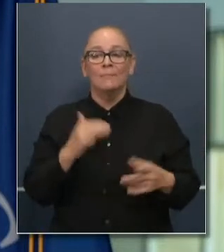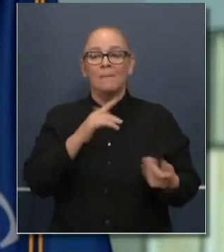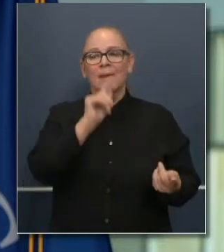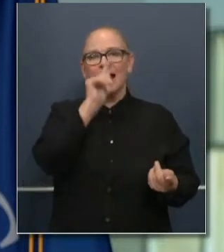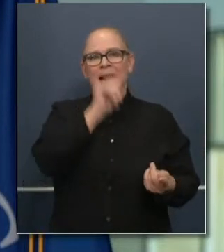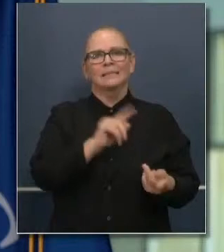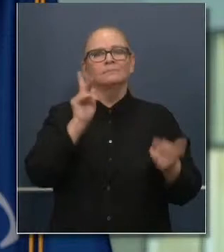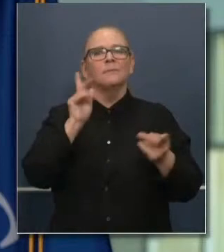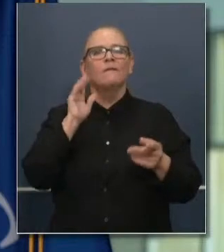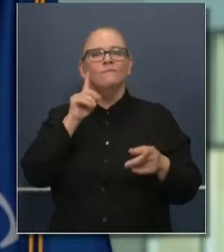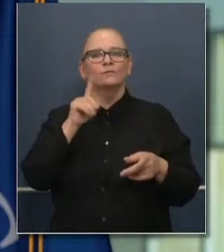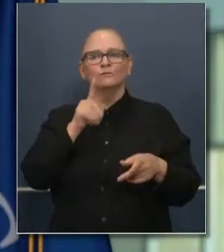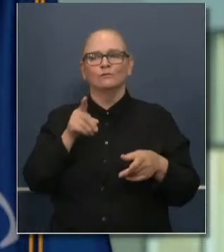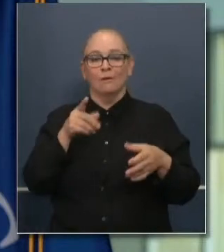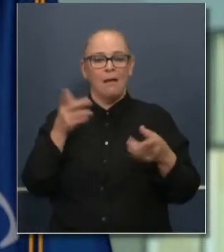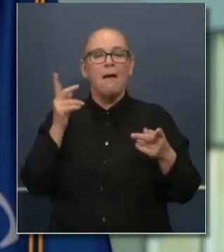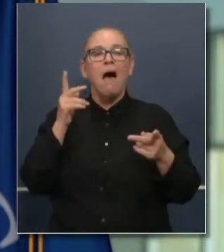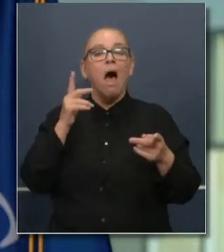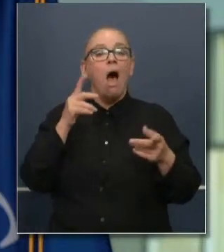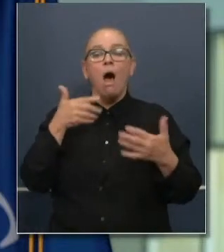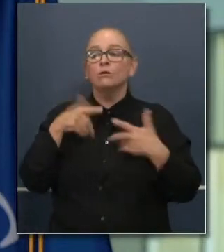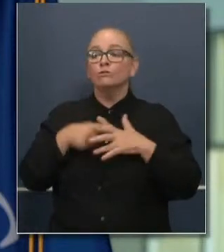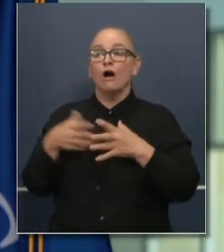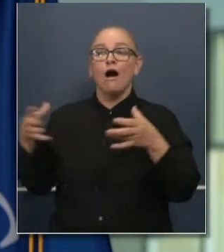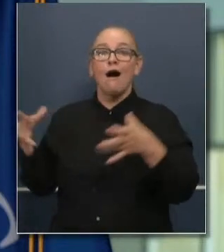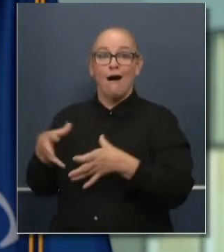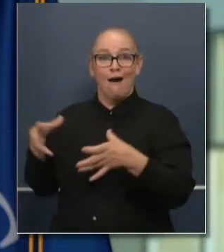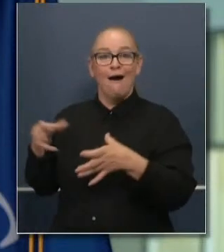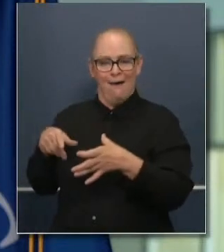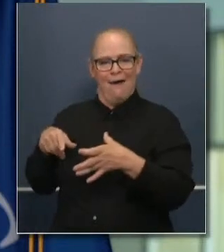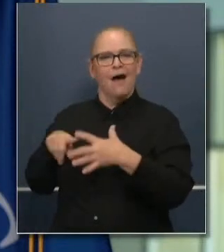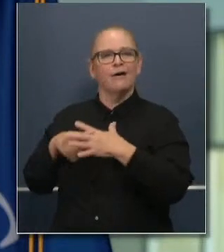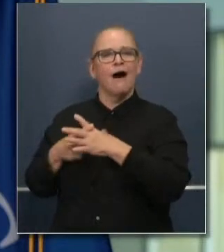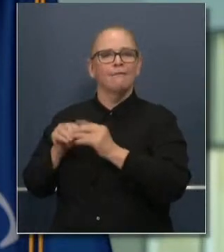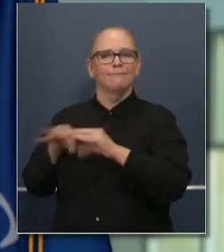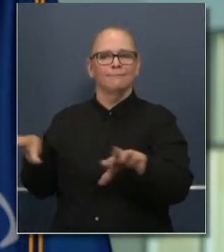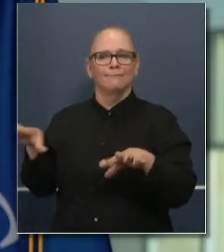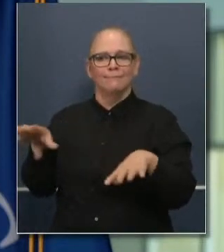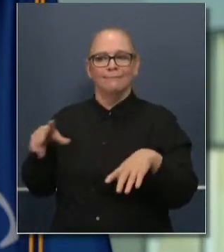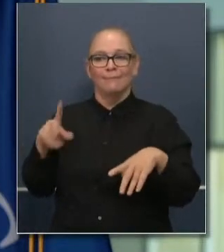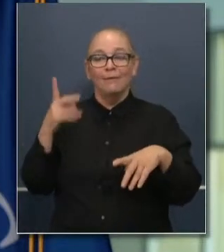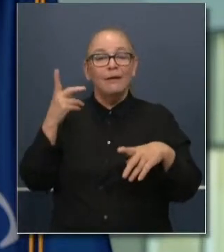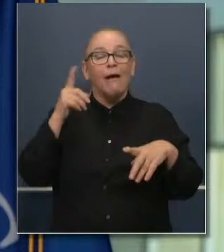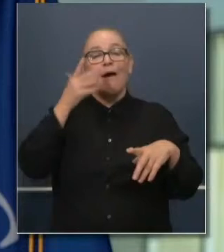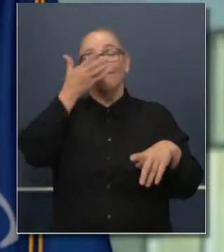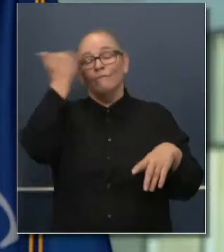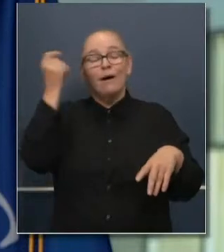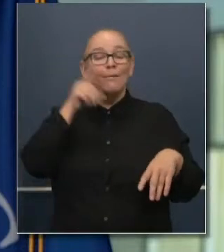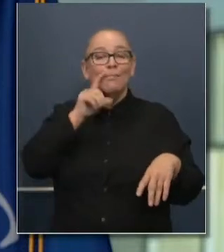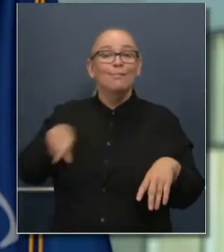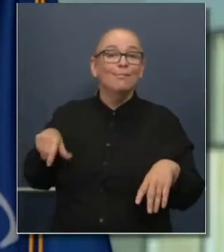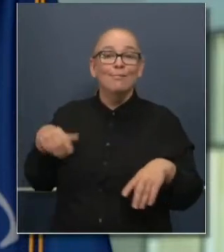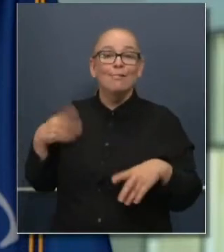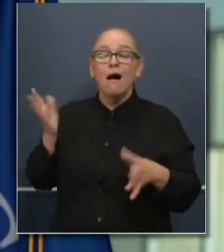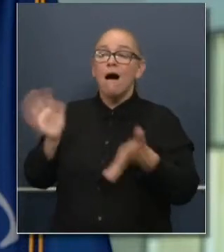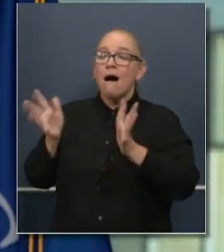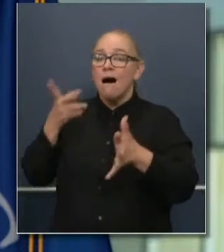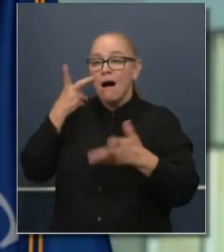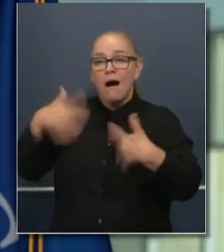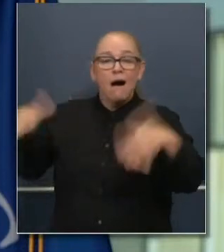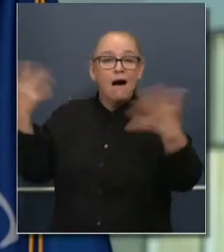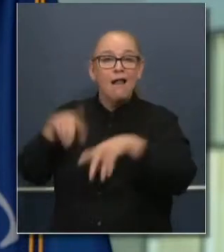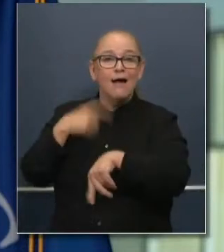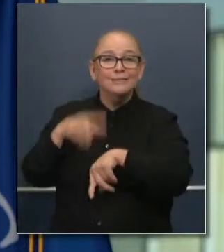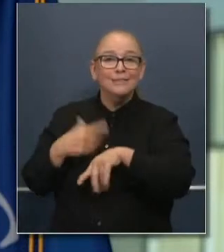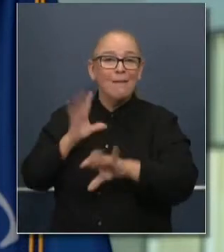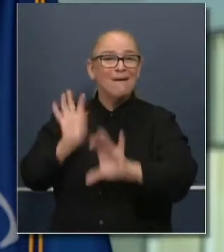down, some cases put down their mask literally, not just figuratively. We started to see that case